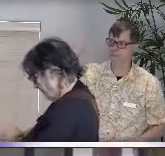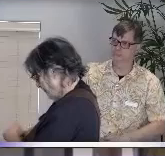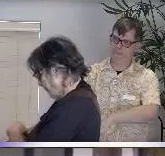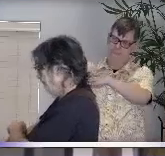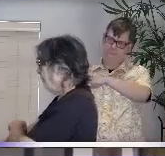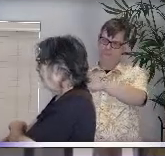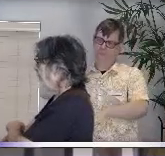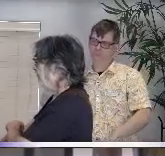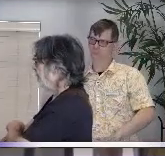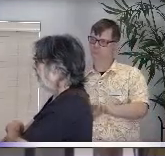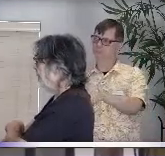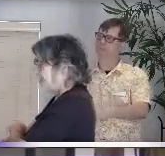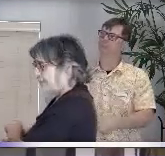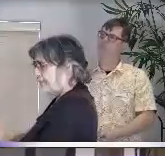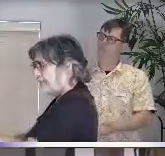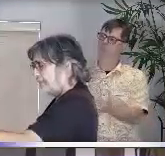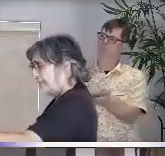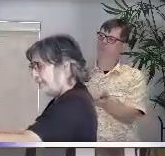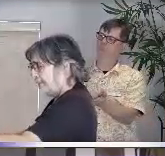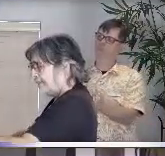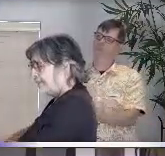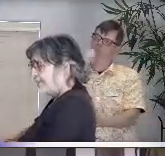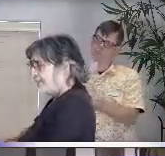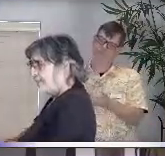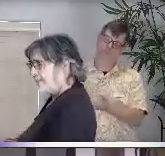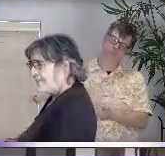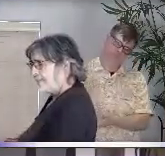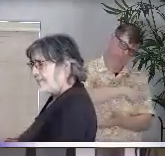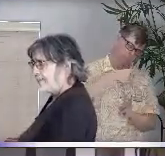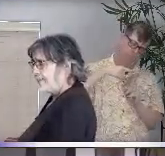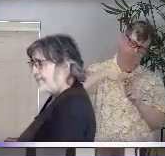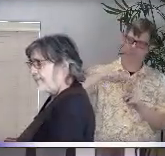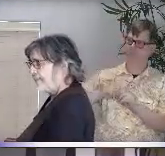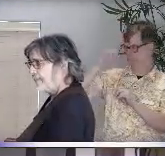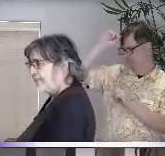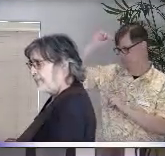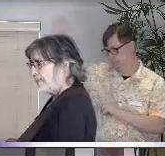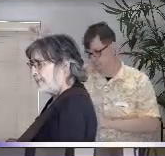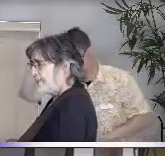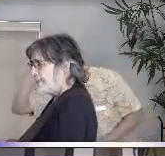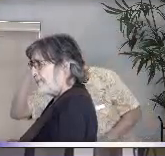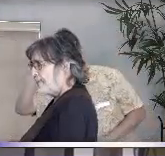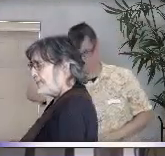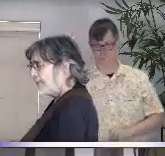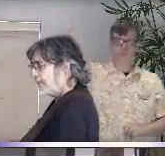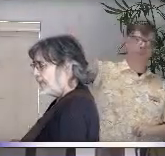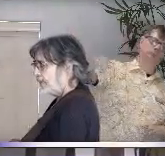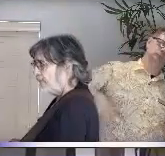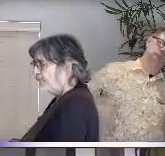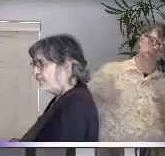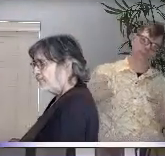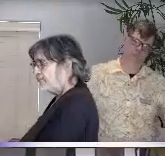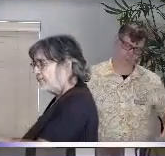So this teaching, this study helps us to go beyond the mind, beyond our physical limitations, and